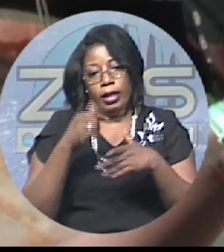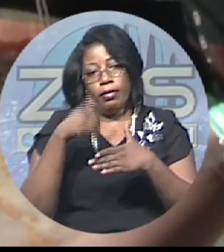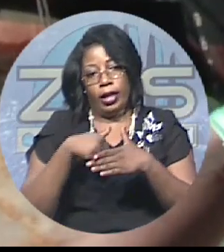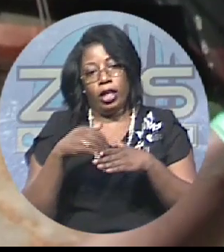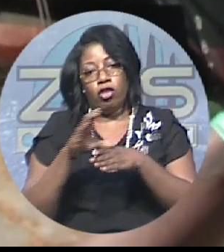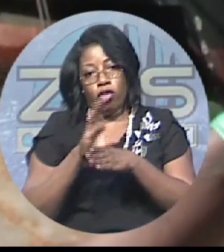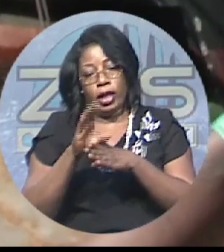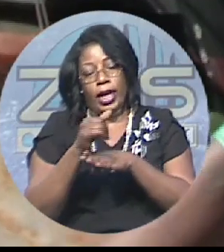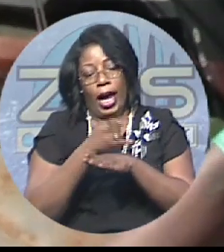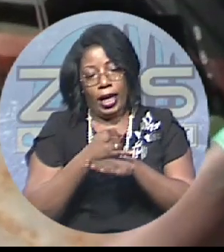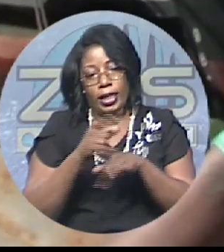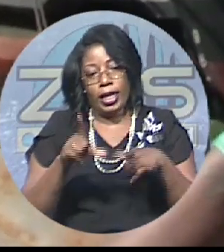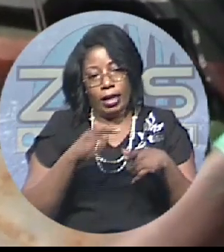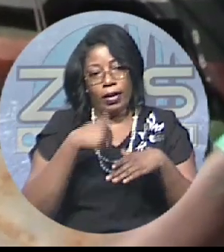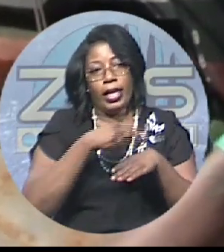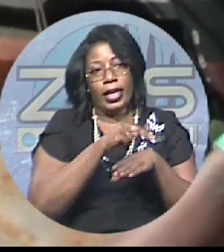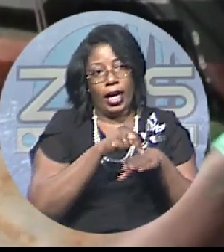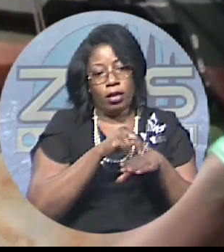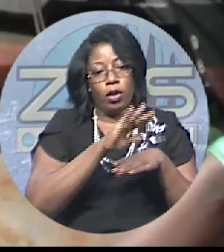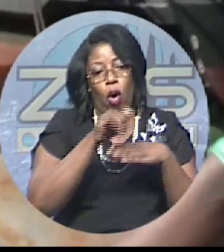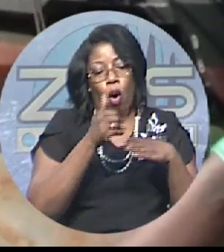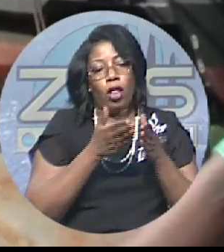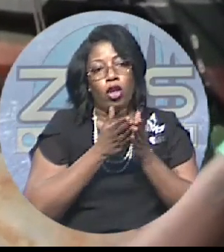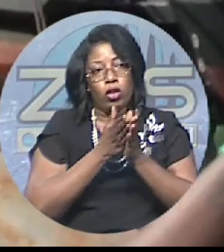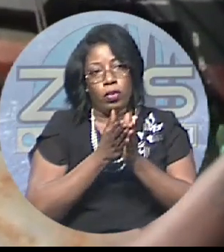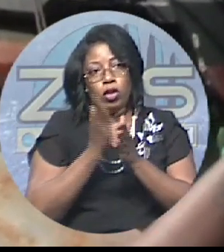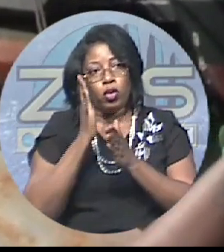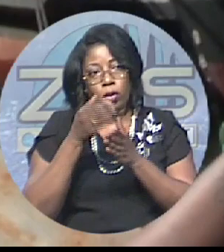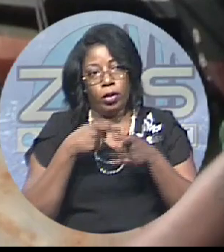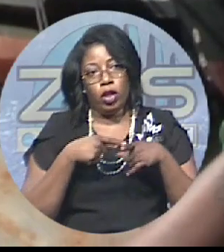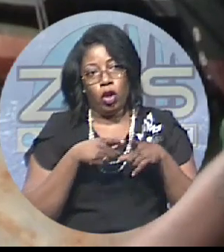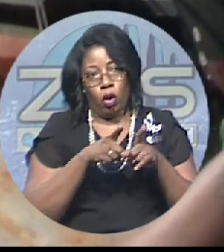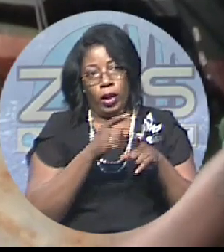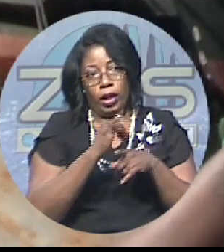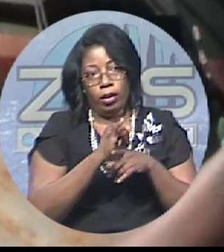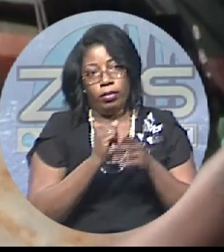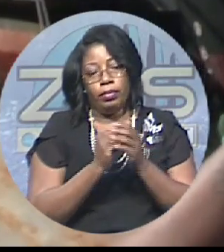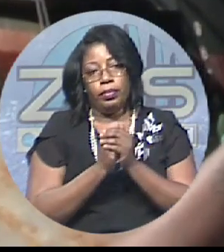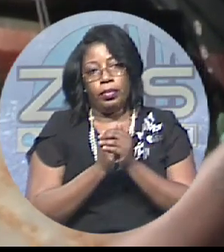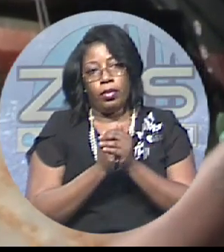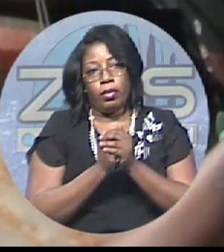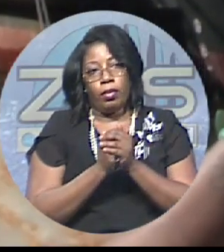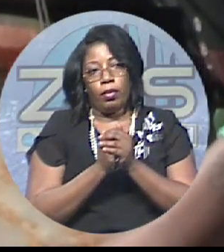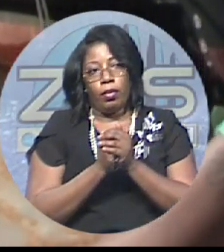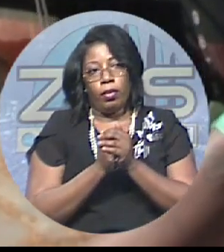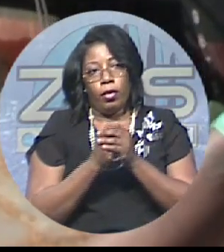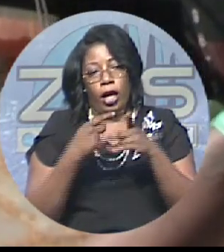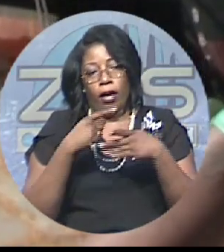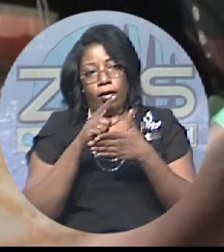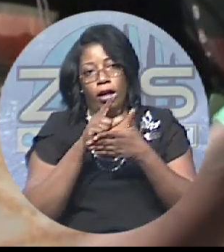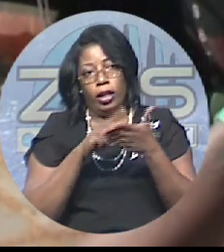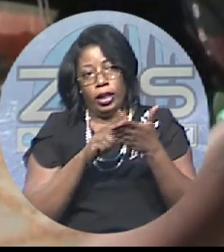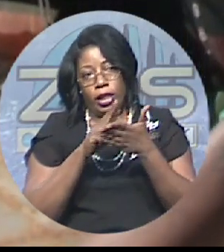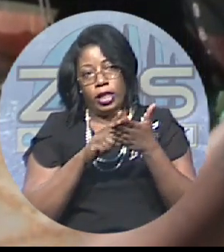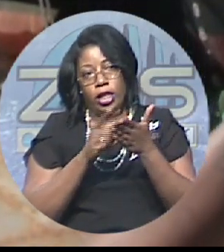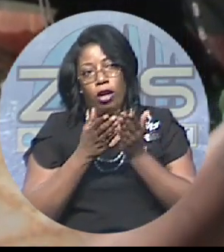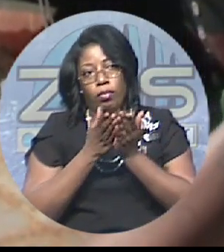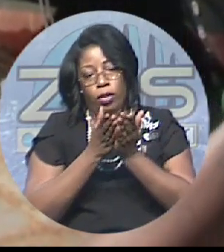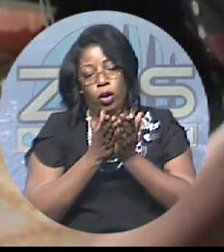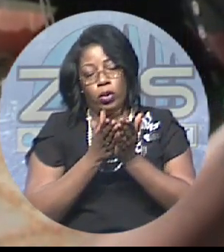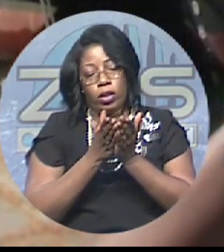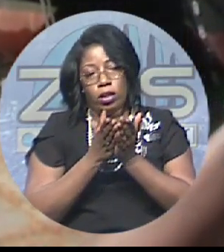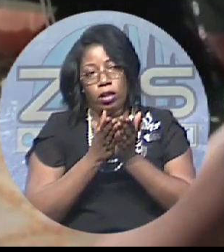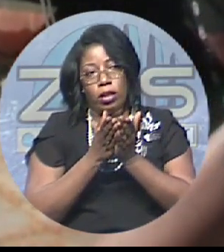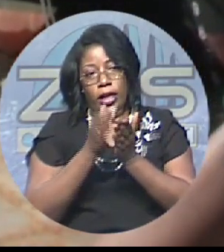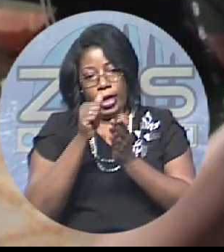here in Nassau. So all those boats will be going, the ones who are based in Nassau. We have the Udeva and the B-class, Ants Nest